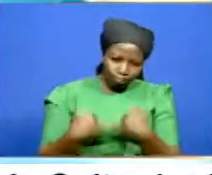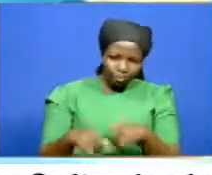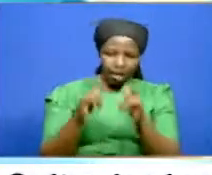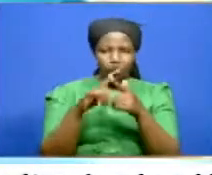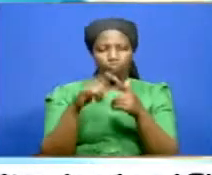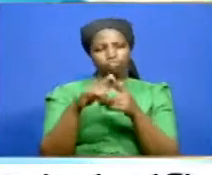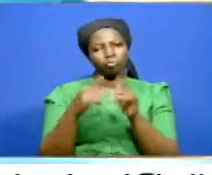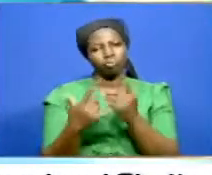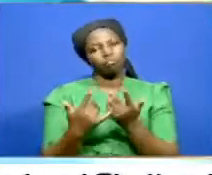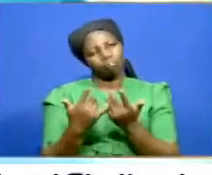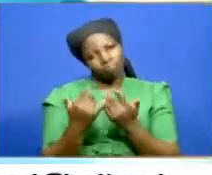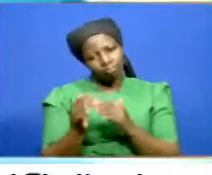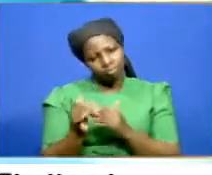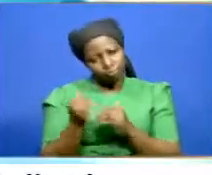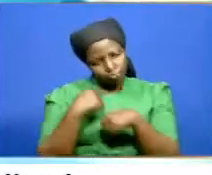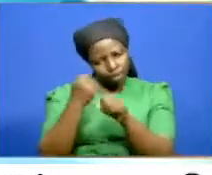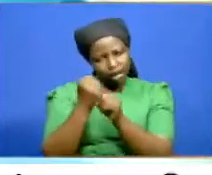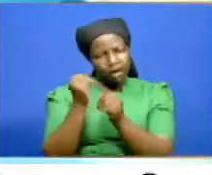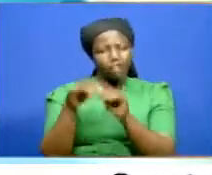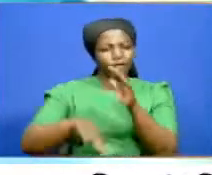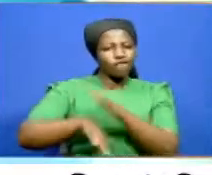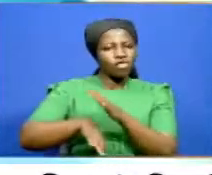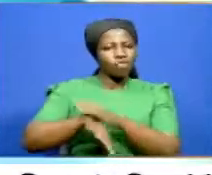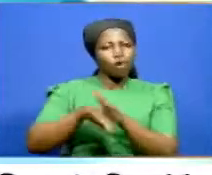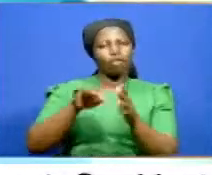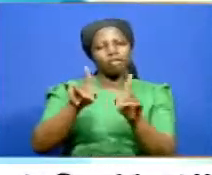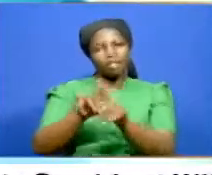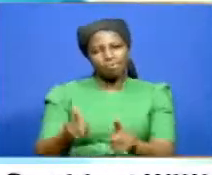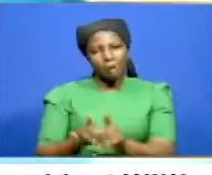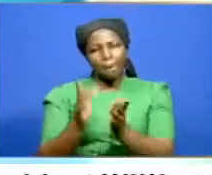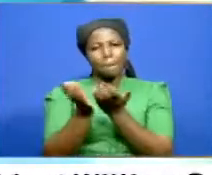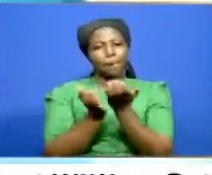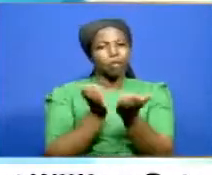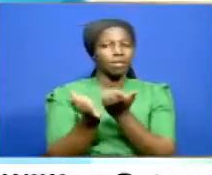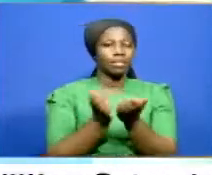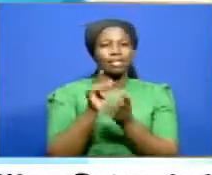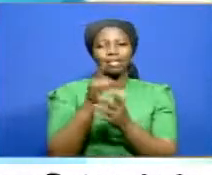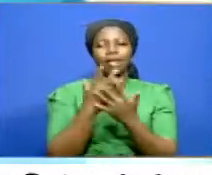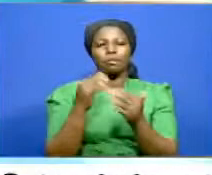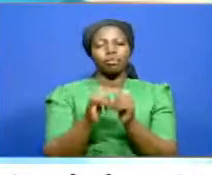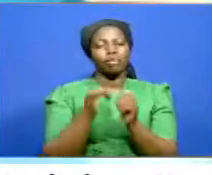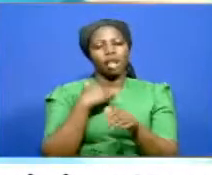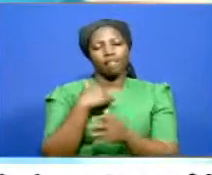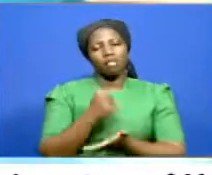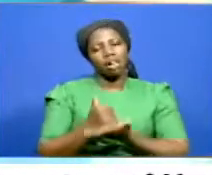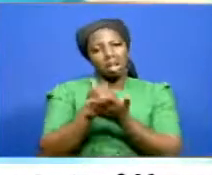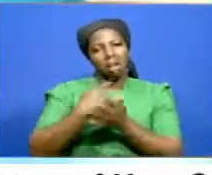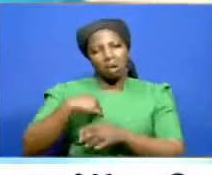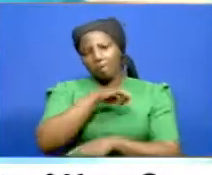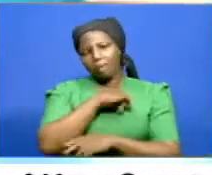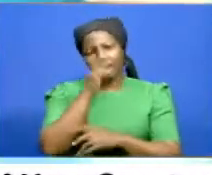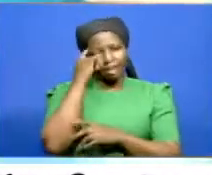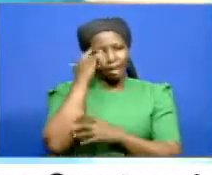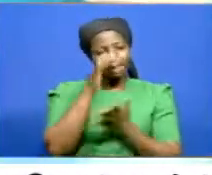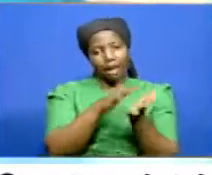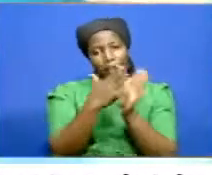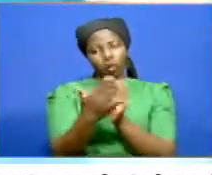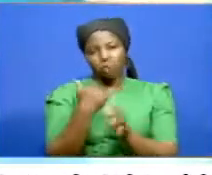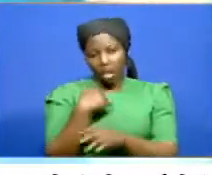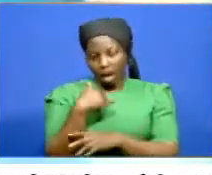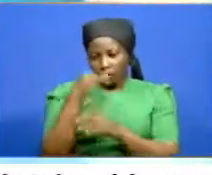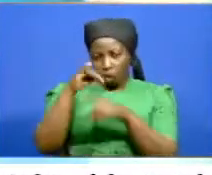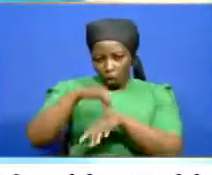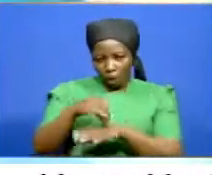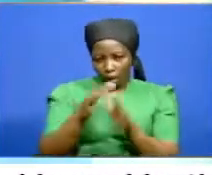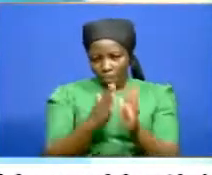angle, especially at the grassroots level, has been the most important thing that has been driving us. And I think the approach that we had in terms of setting up, probably we might not